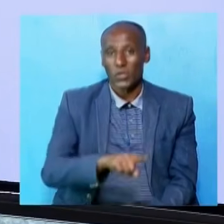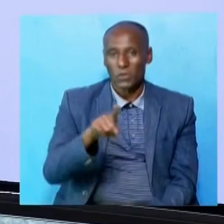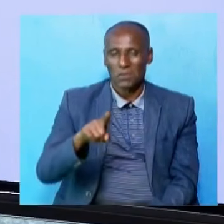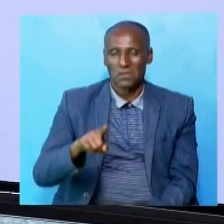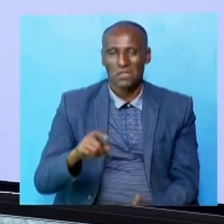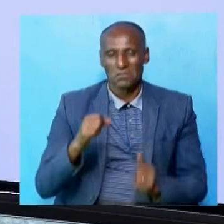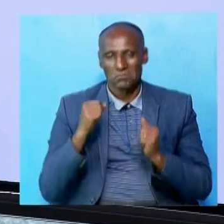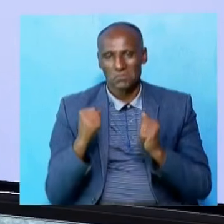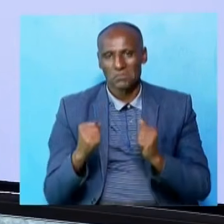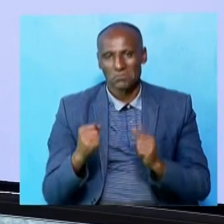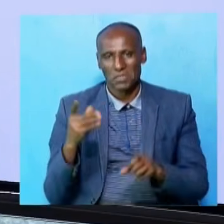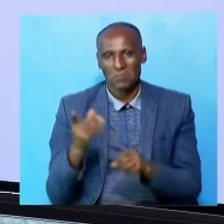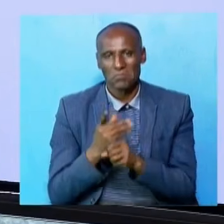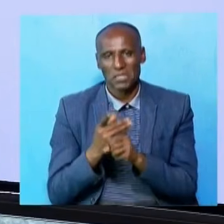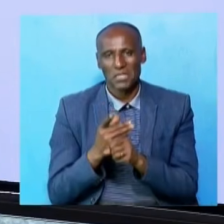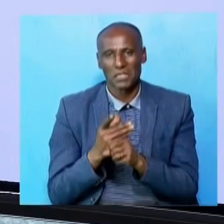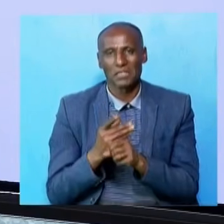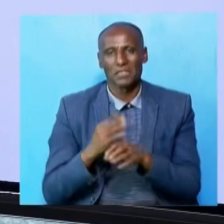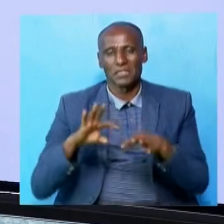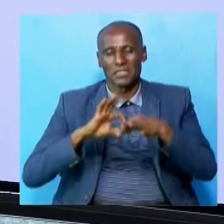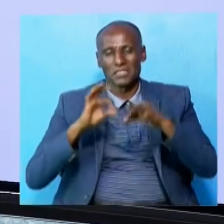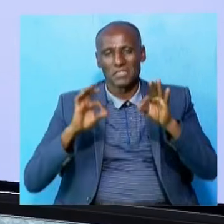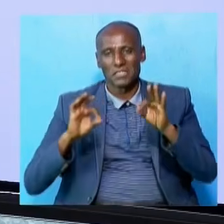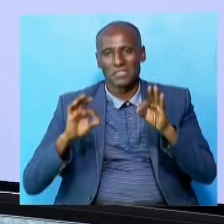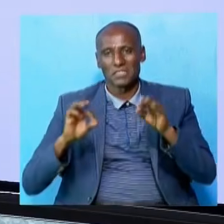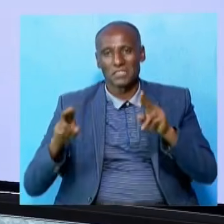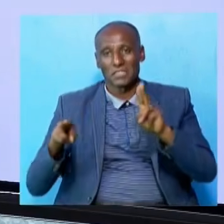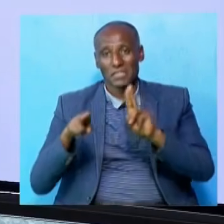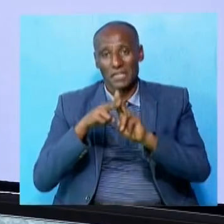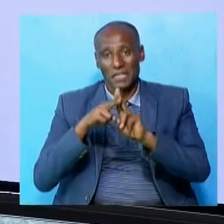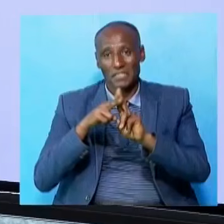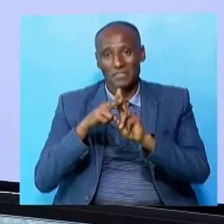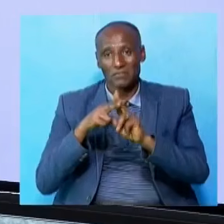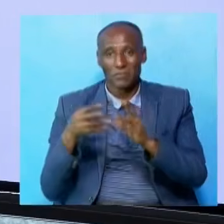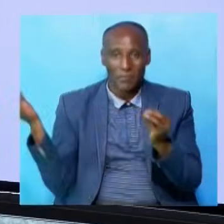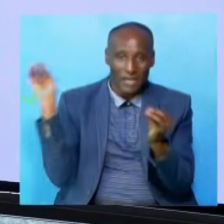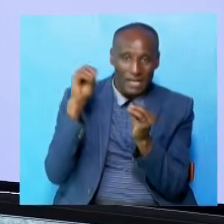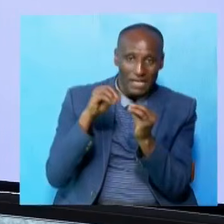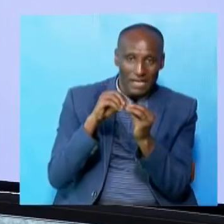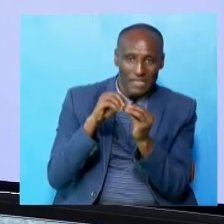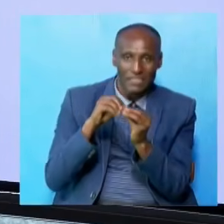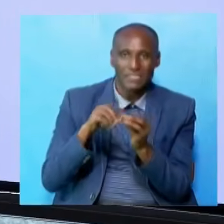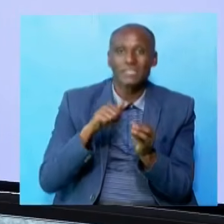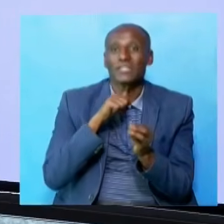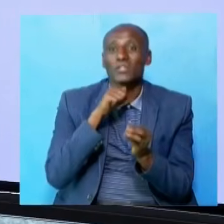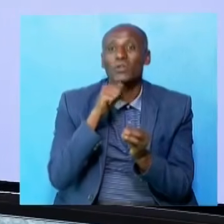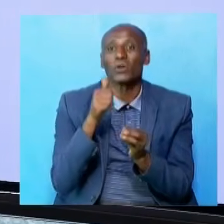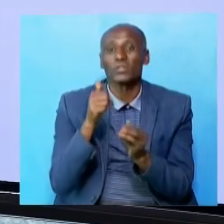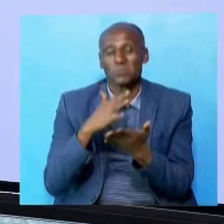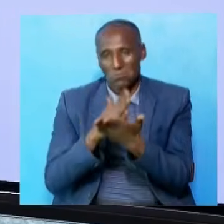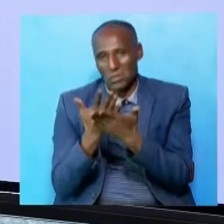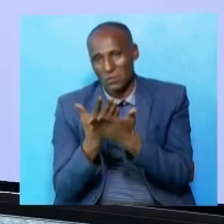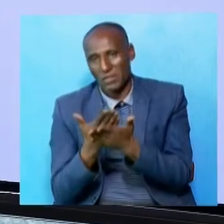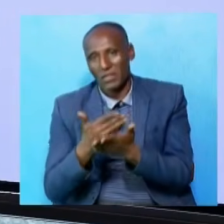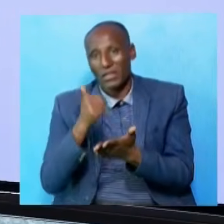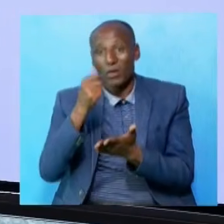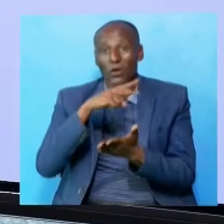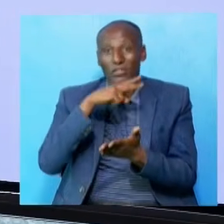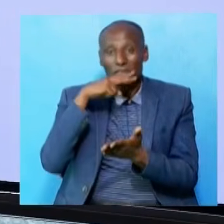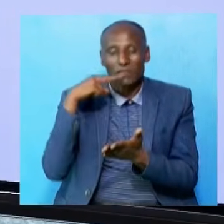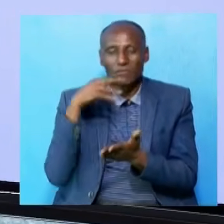a sentence negative by putting the word not between the auxiliary and the main